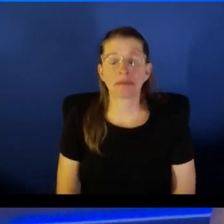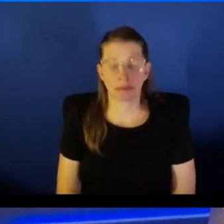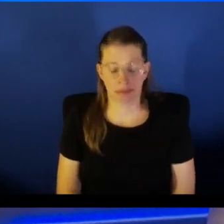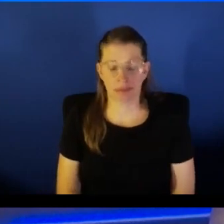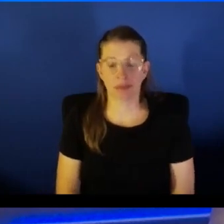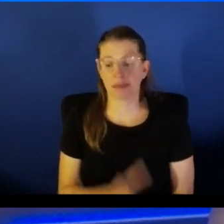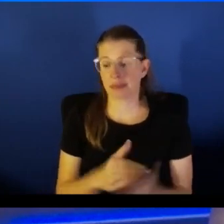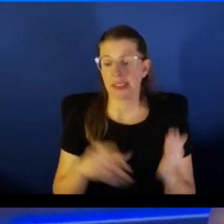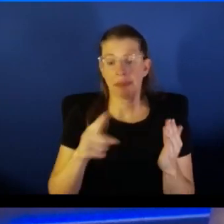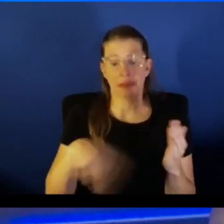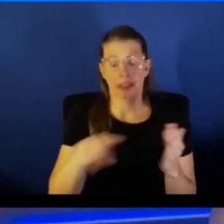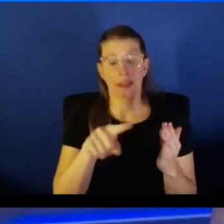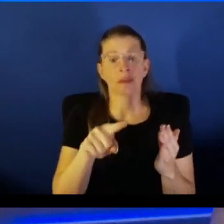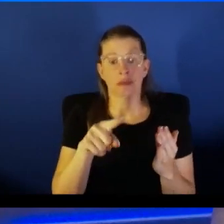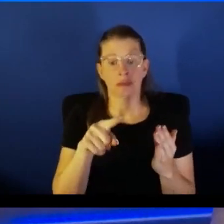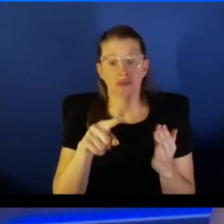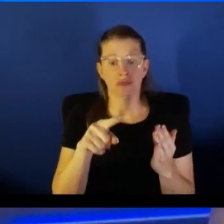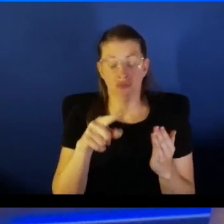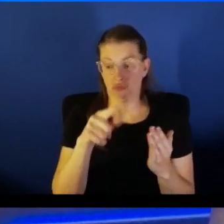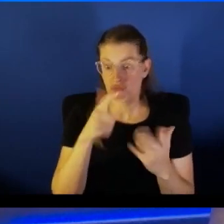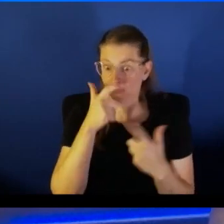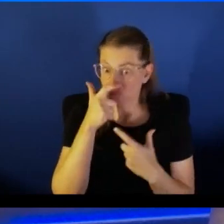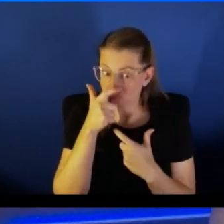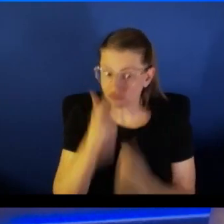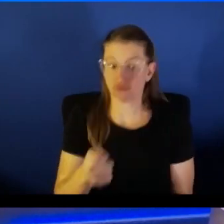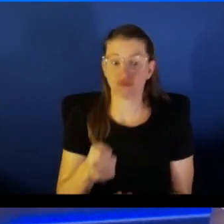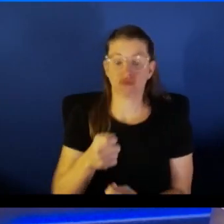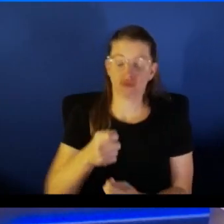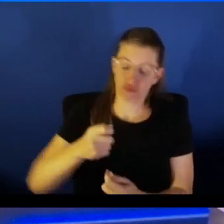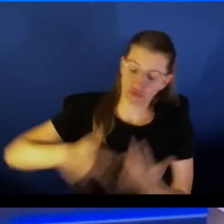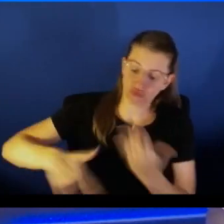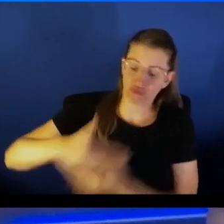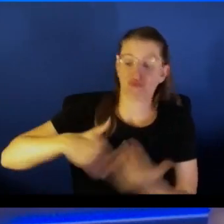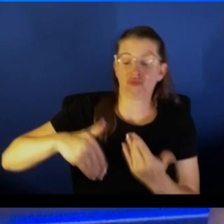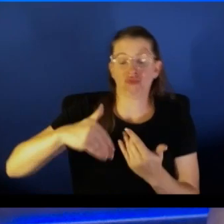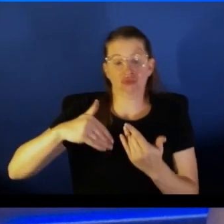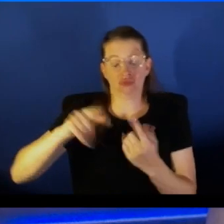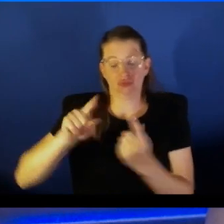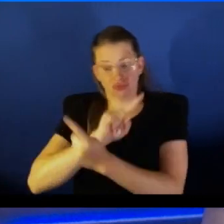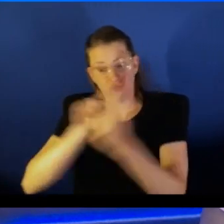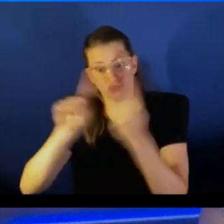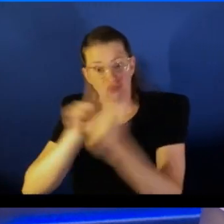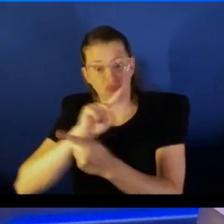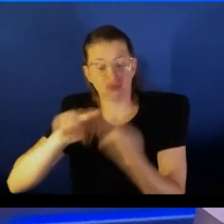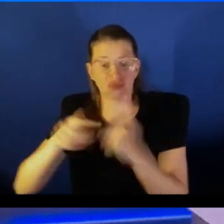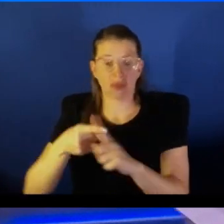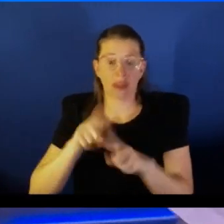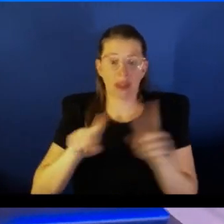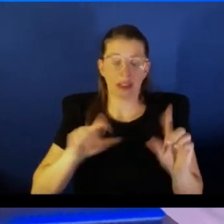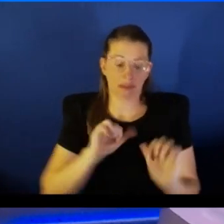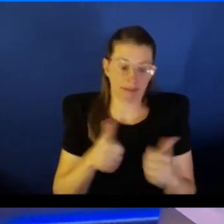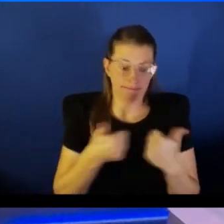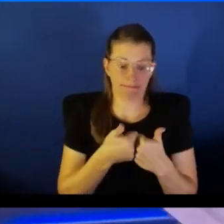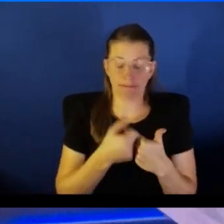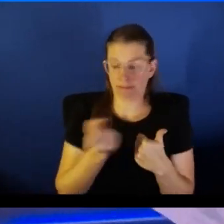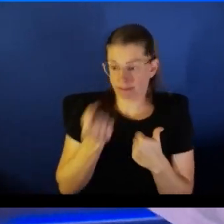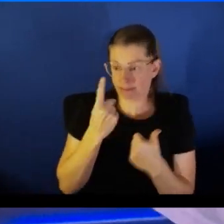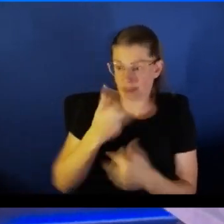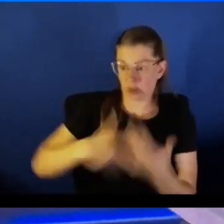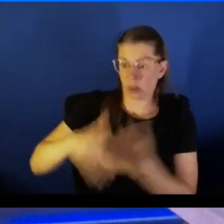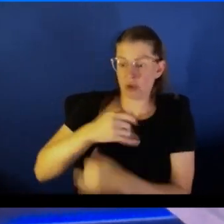them would have a lot of interest in making friends, and maybe the challenges is understand the social boundaries